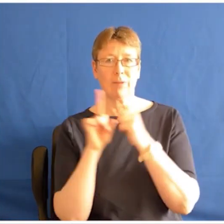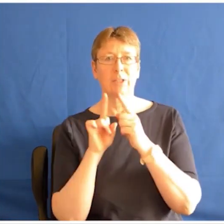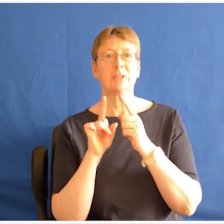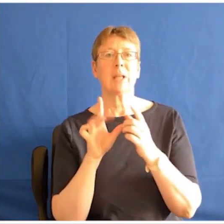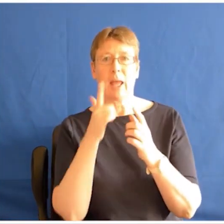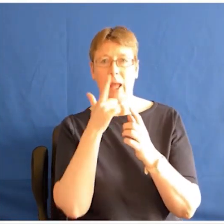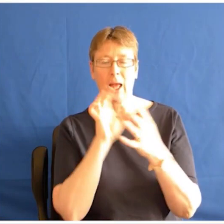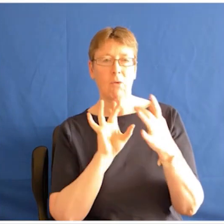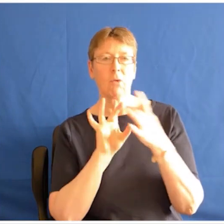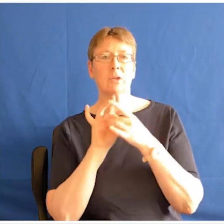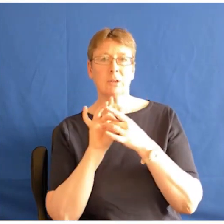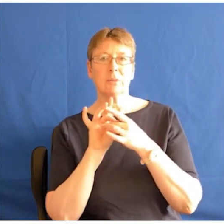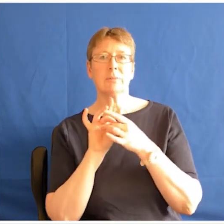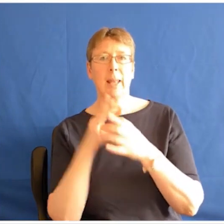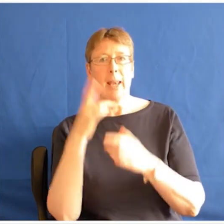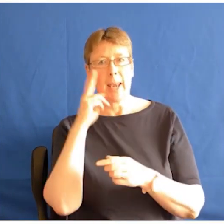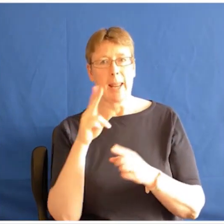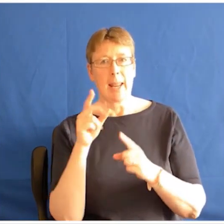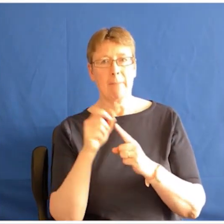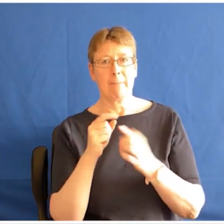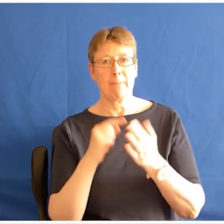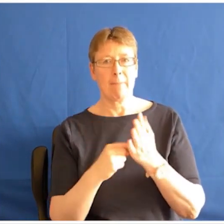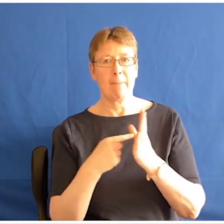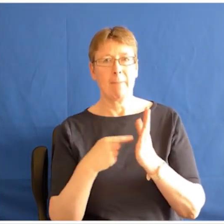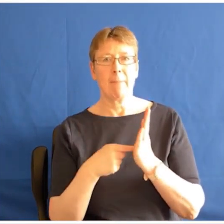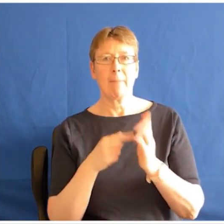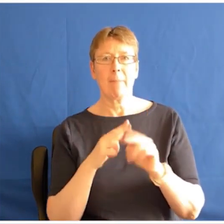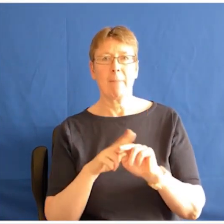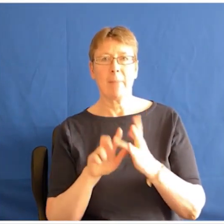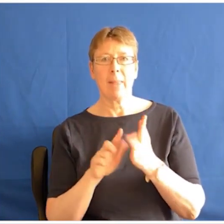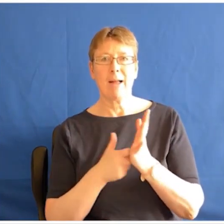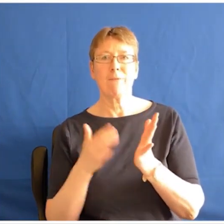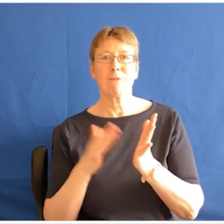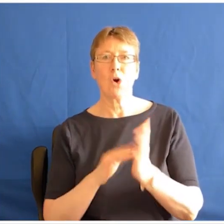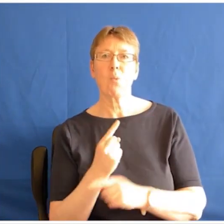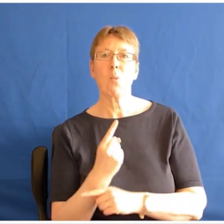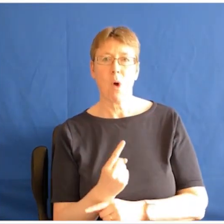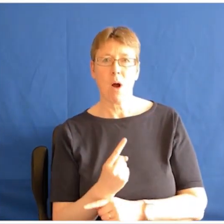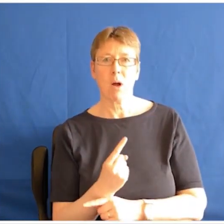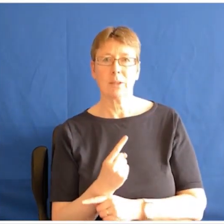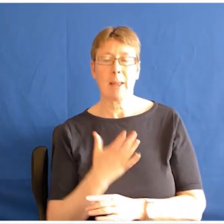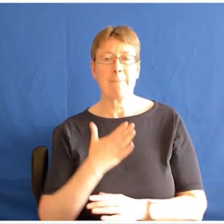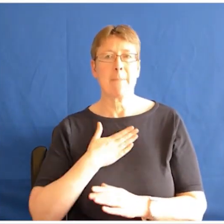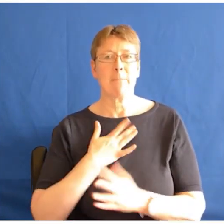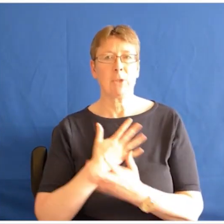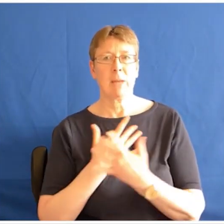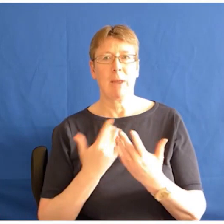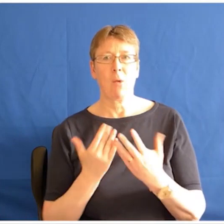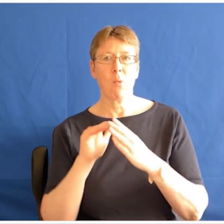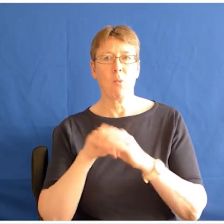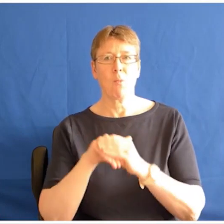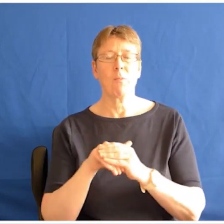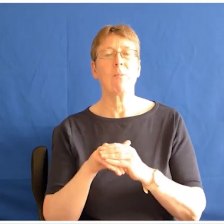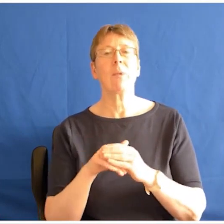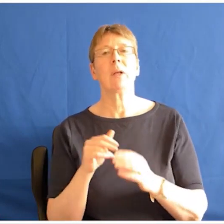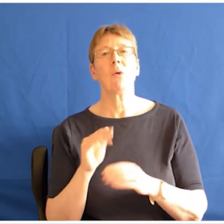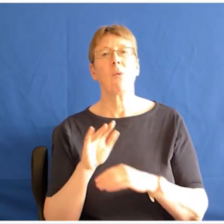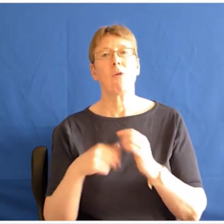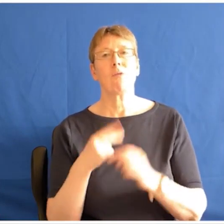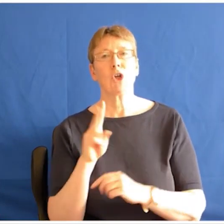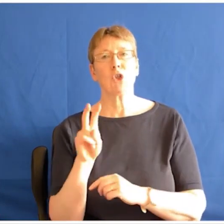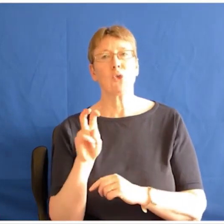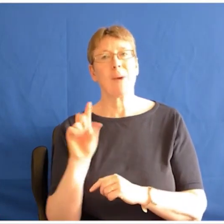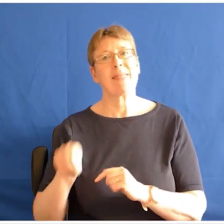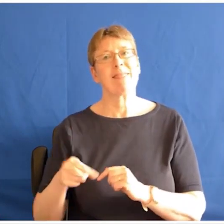with your university. It's known as Platform One. There are now over 12,000 members, and please don't be nervous about approaching